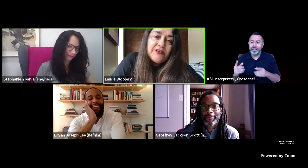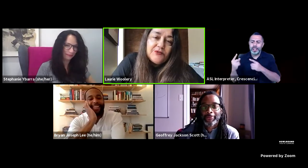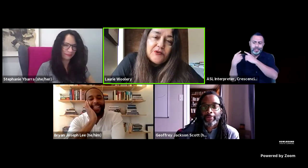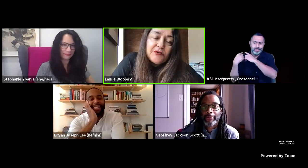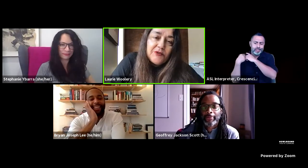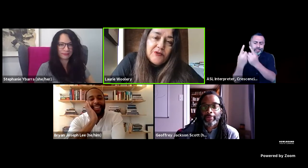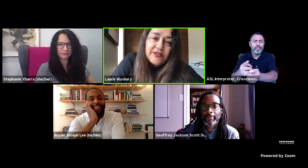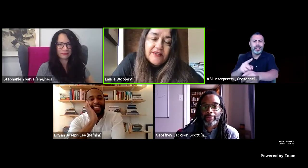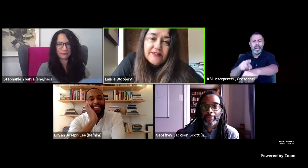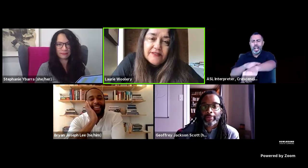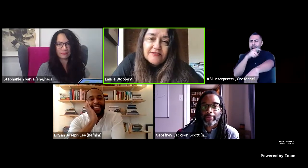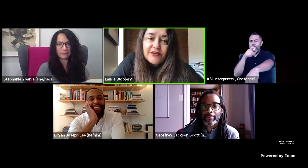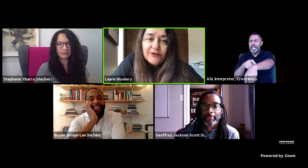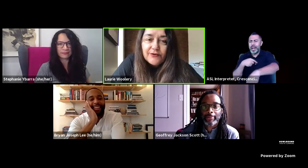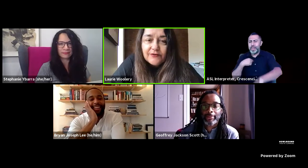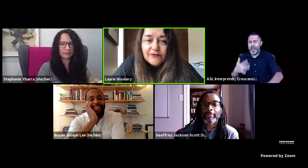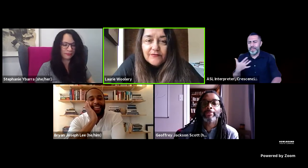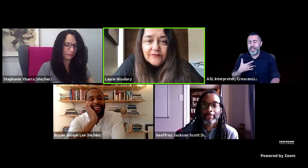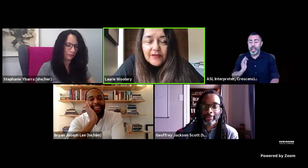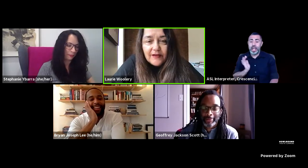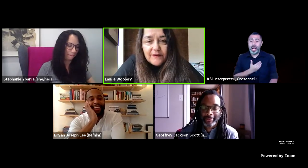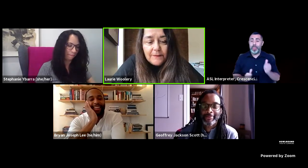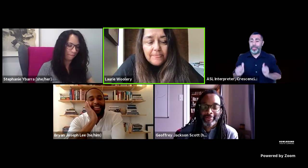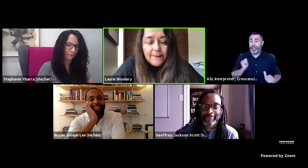moving into a community center